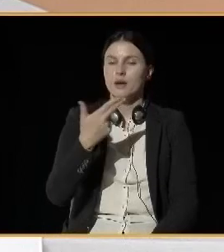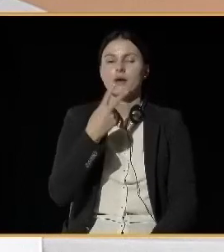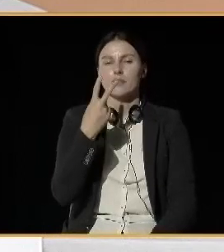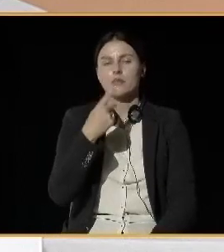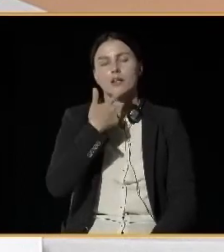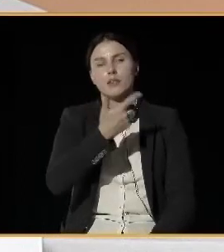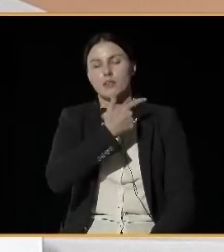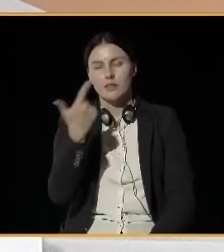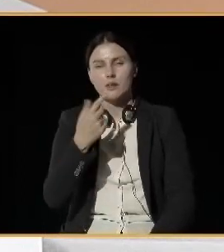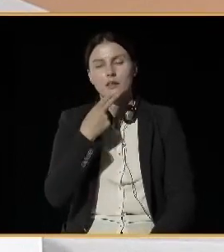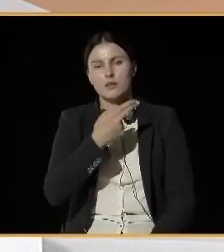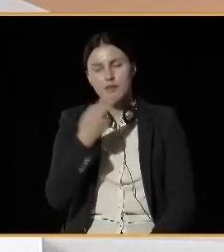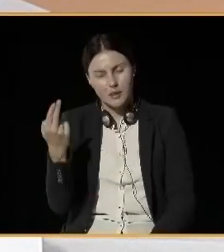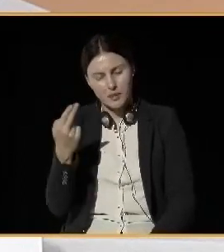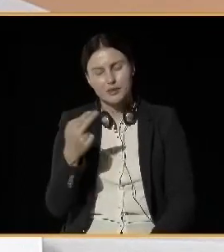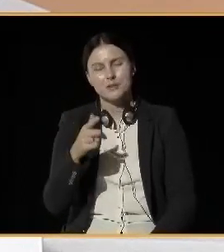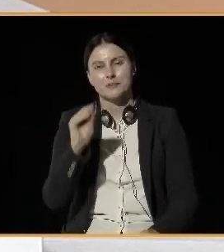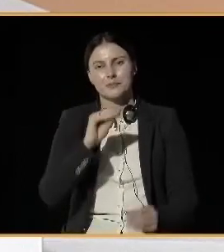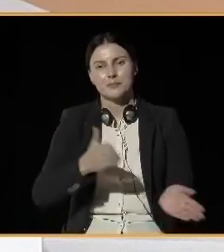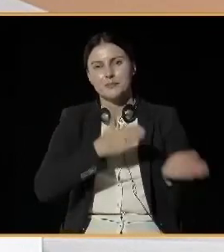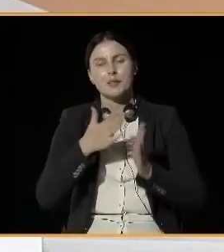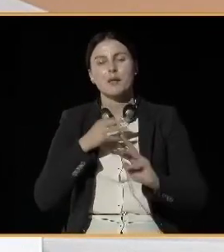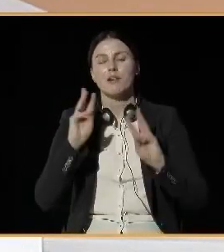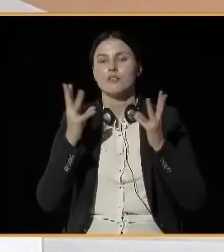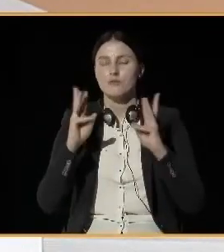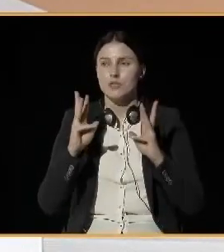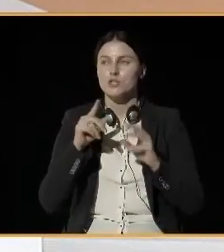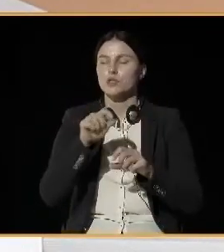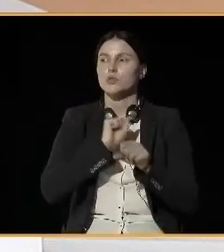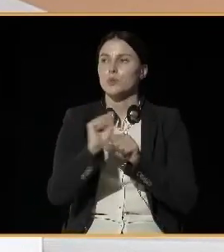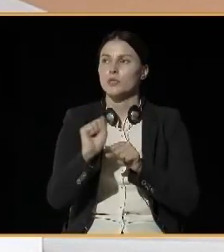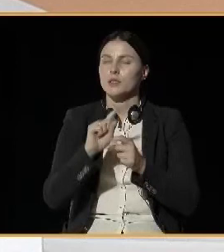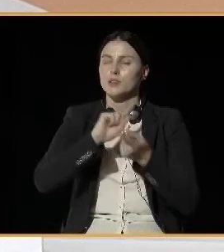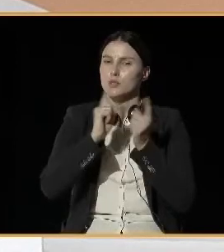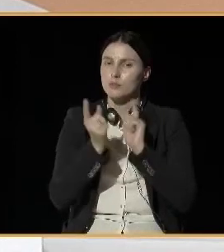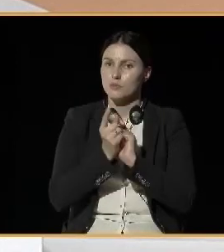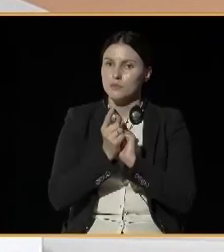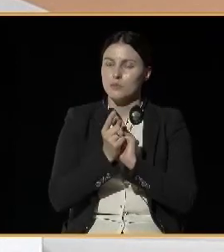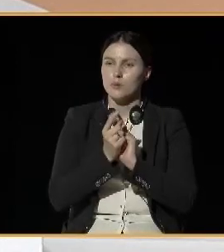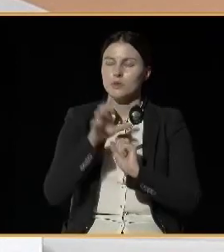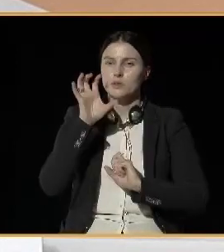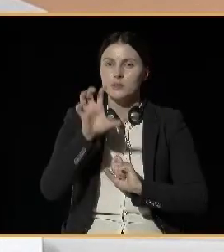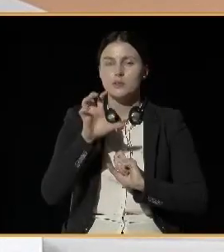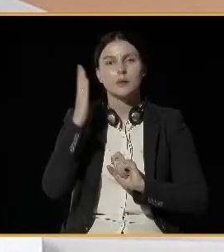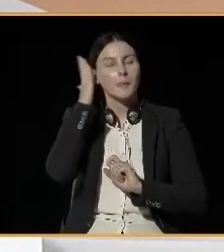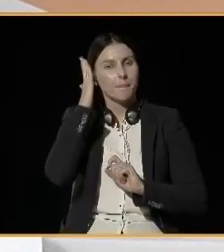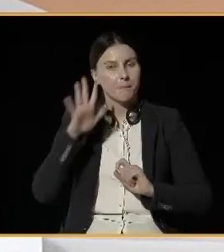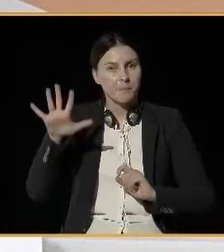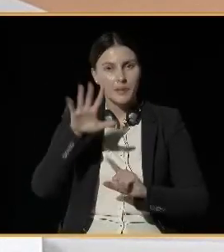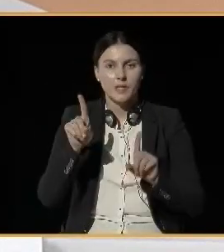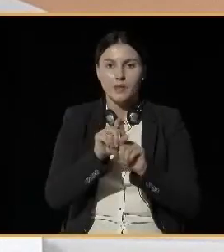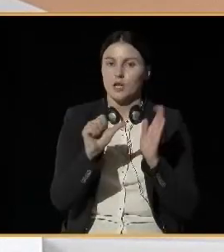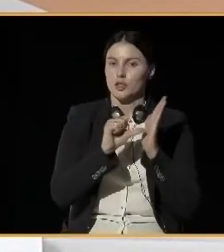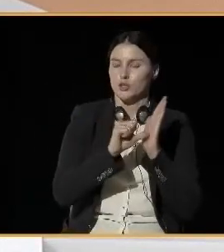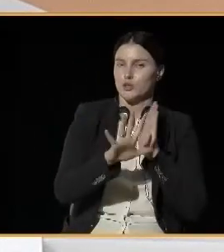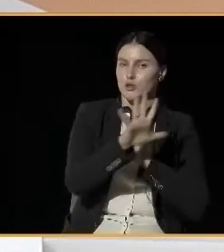we are meeting at 2 p.m. and we are about to witness further two workshops, parallel workshops.